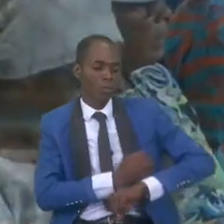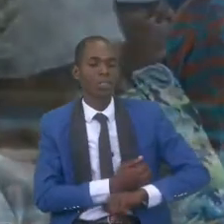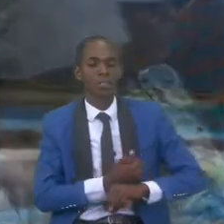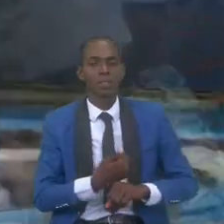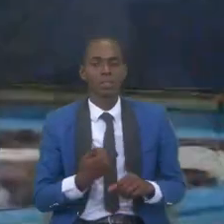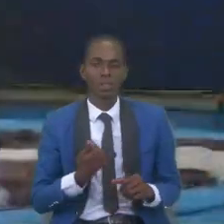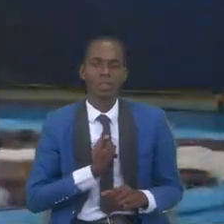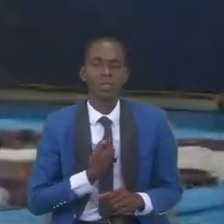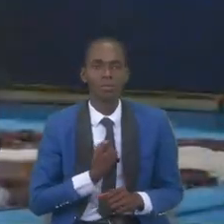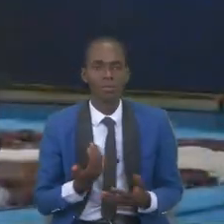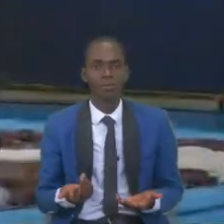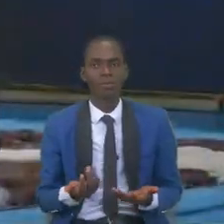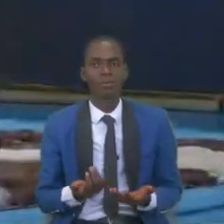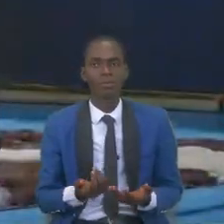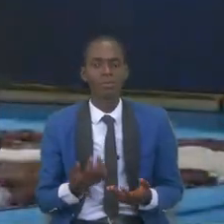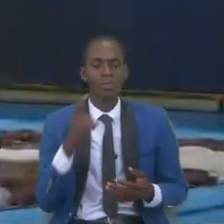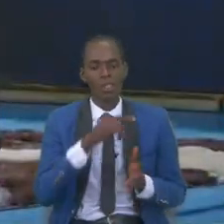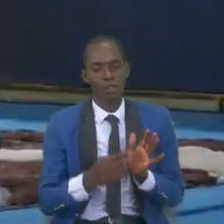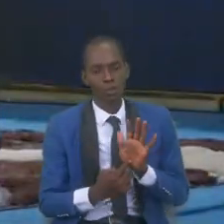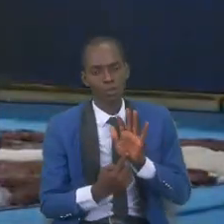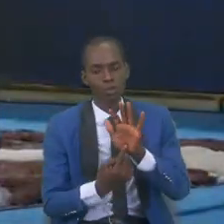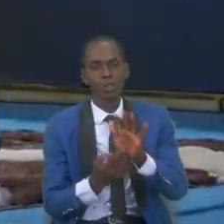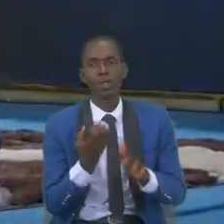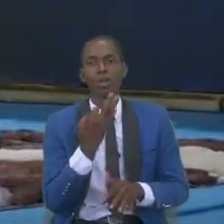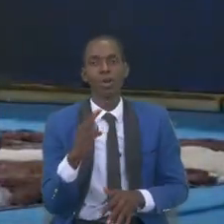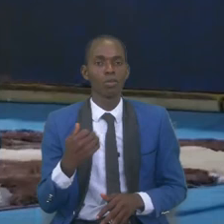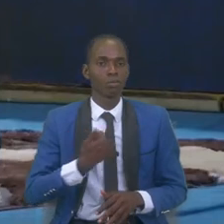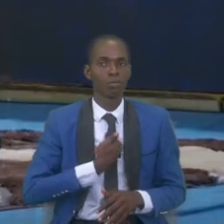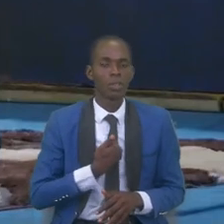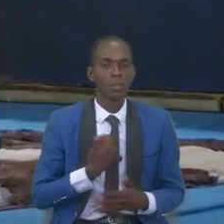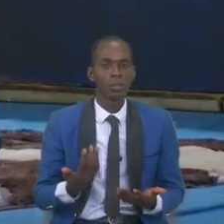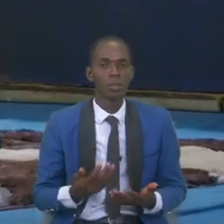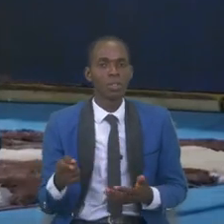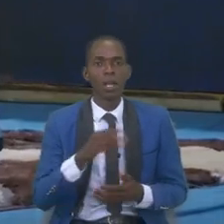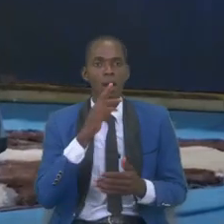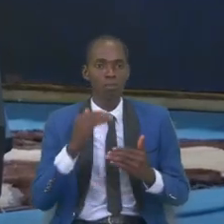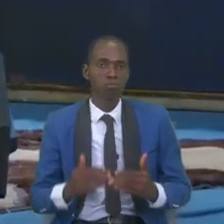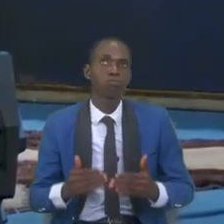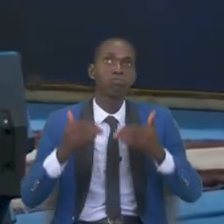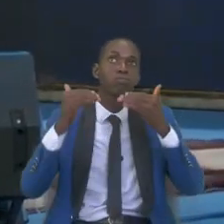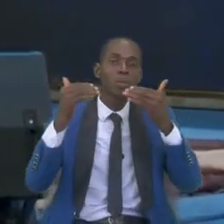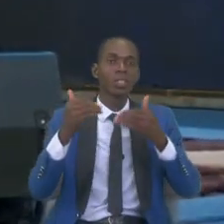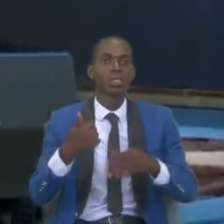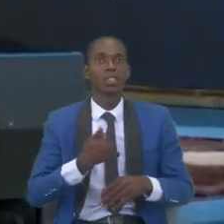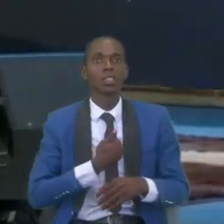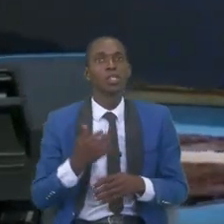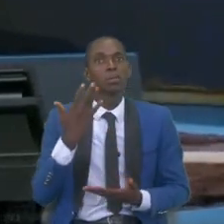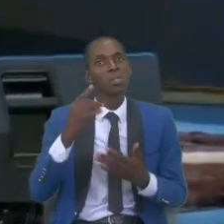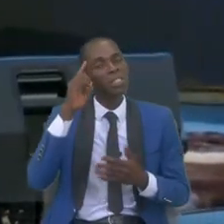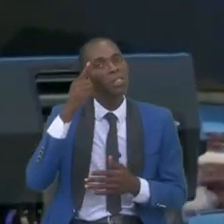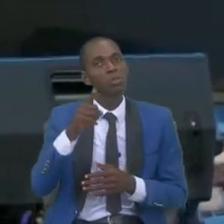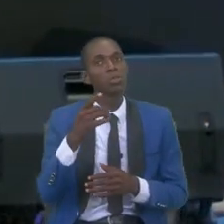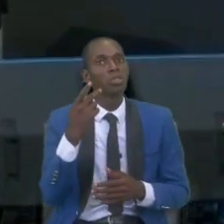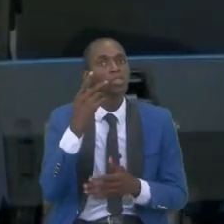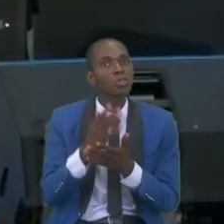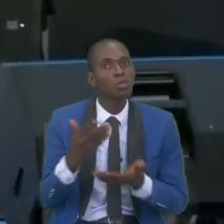are projecting self. They are promoting self. They think you might see something and